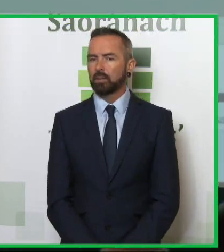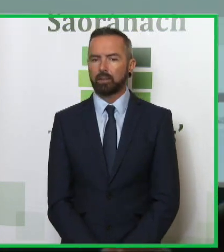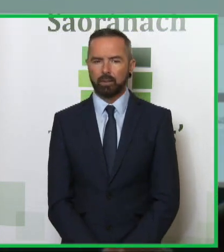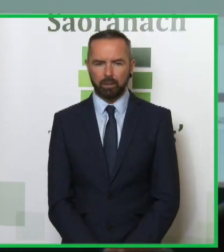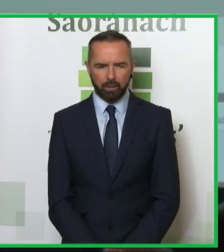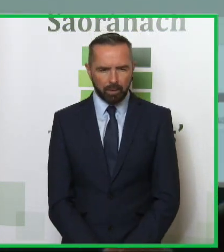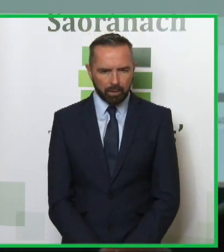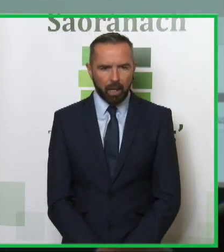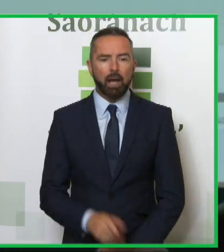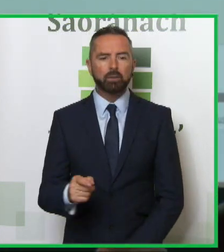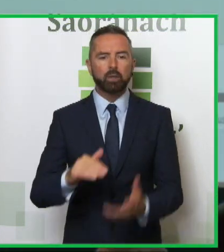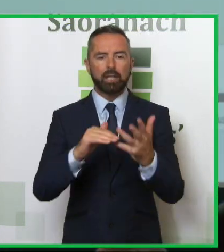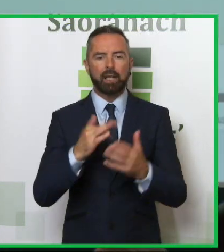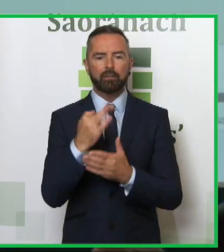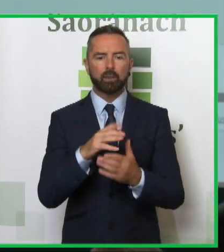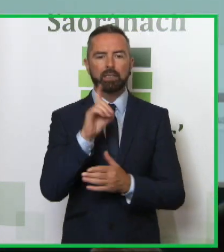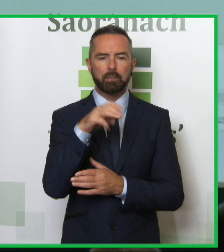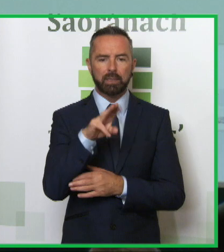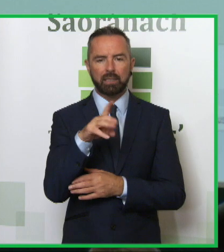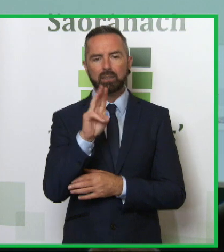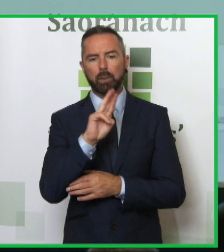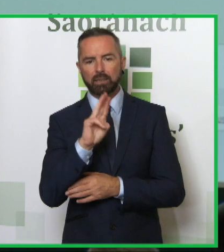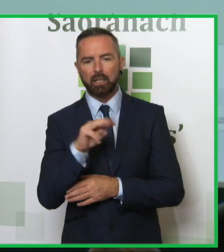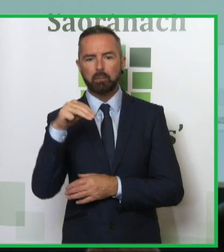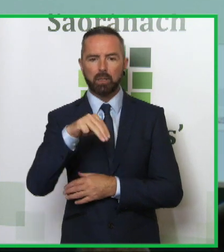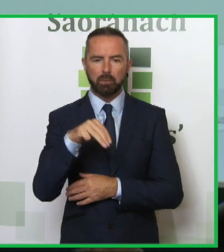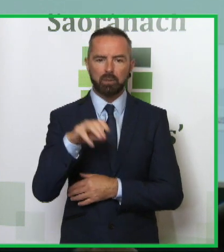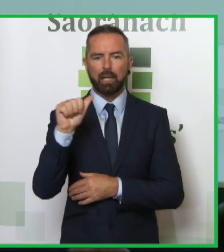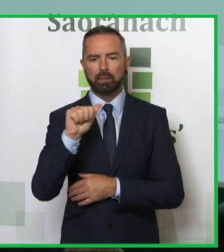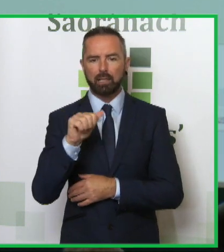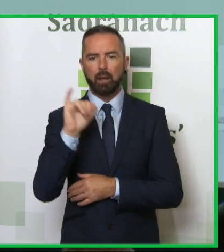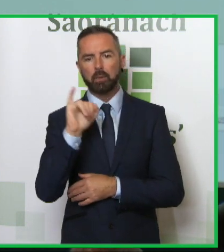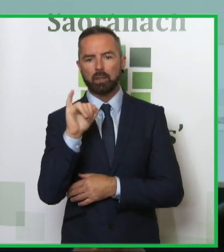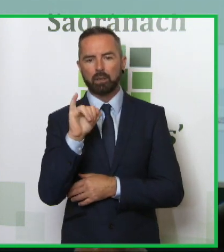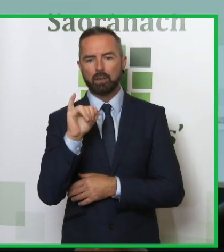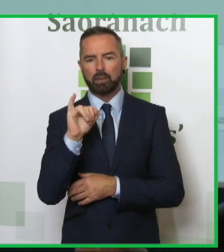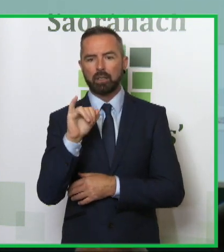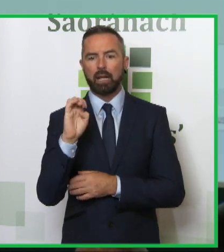that the question, Barry? Yeah. Okay, so cannabis plus those.